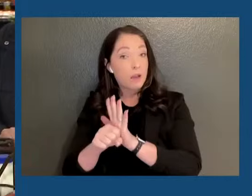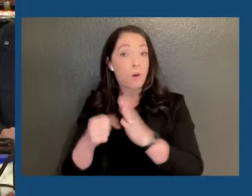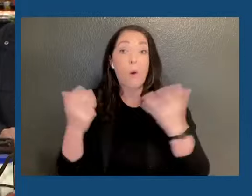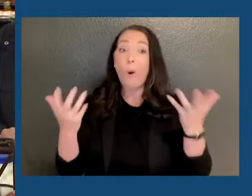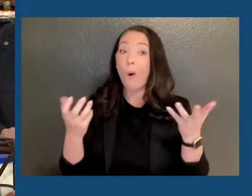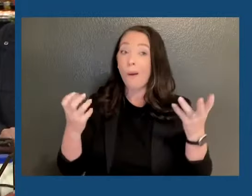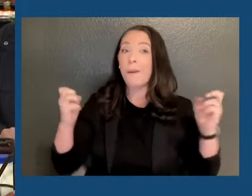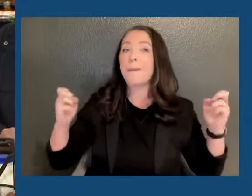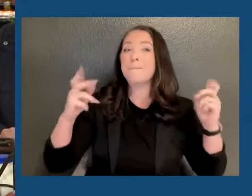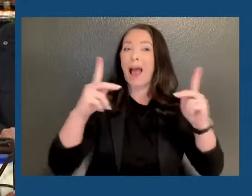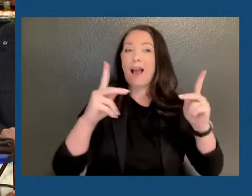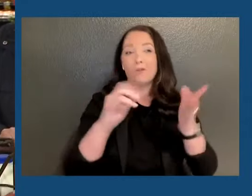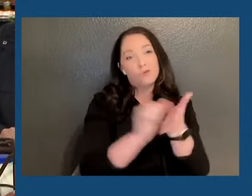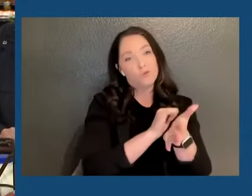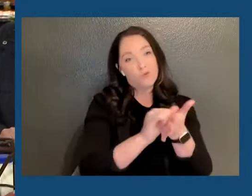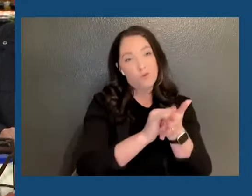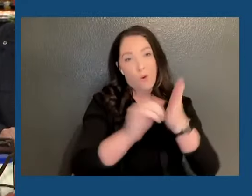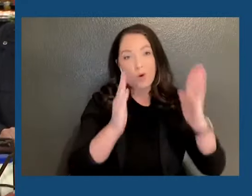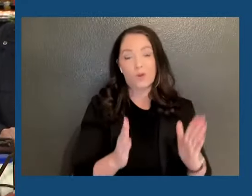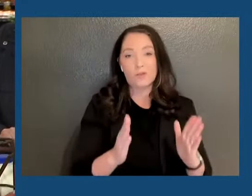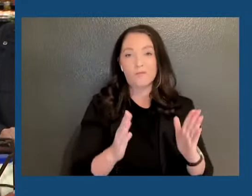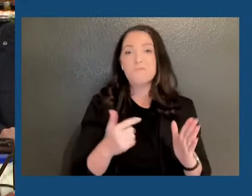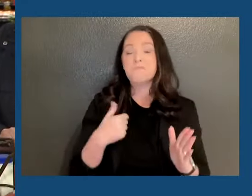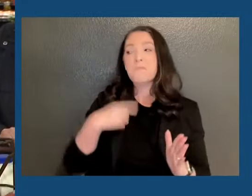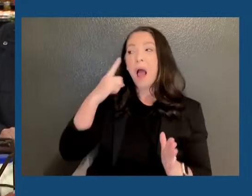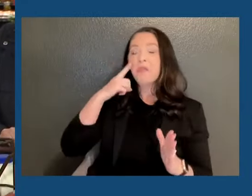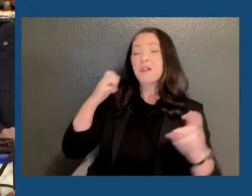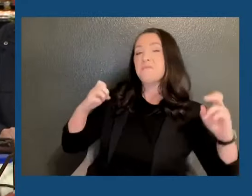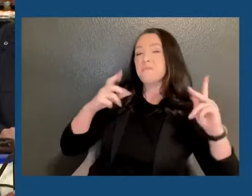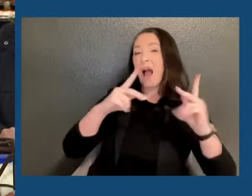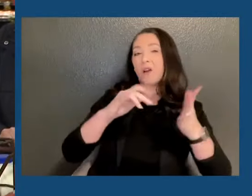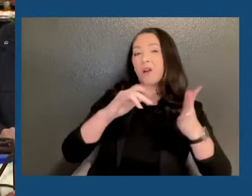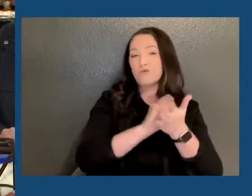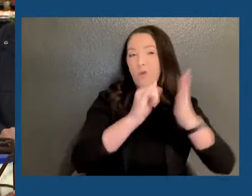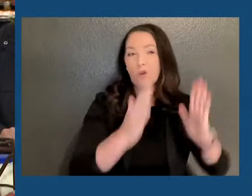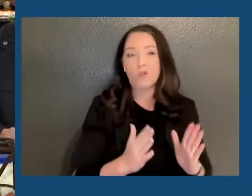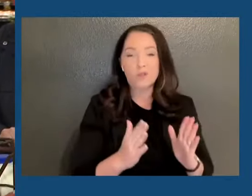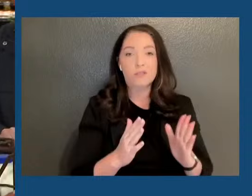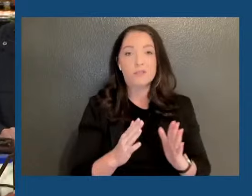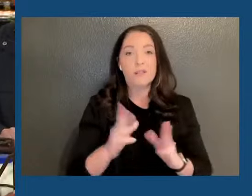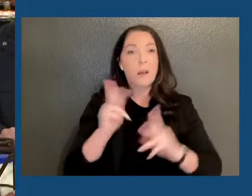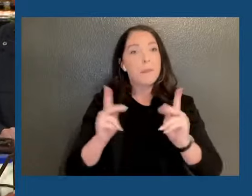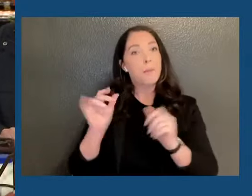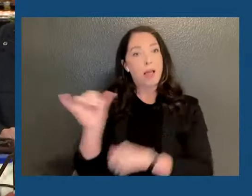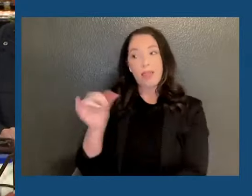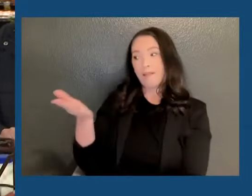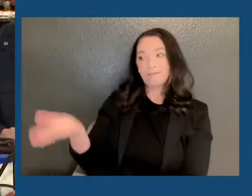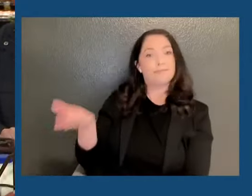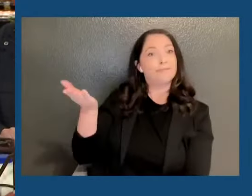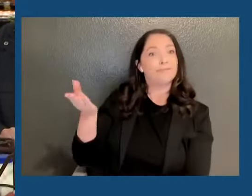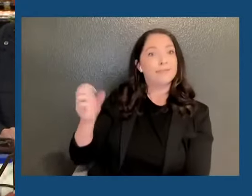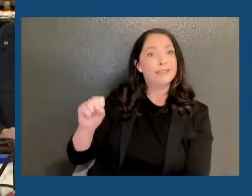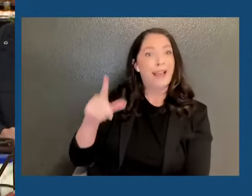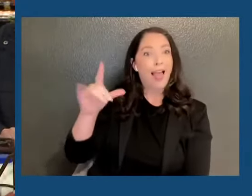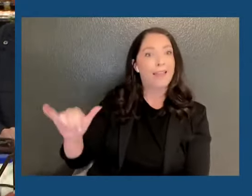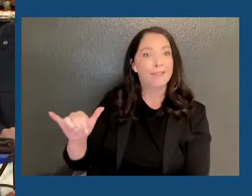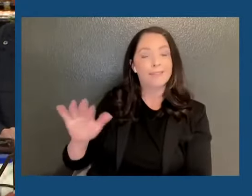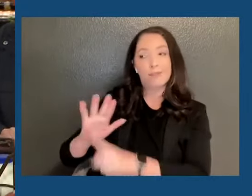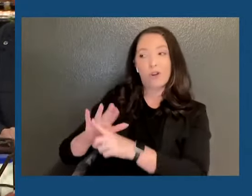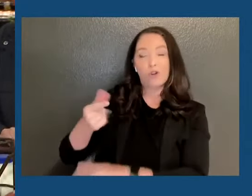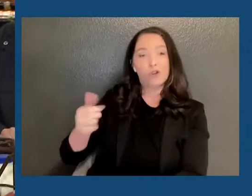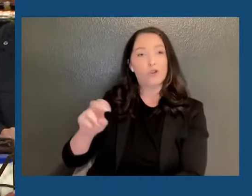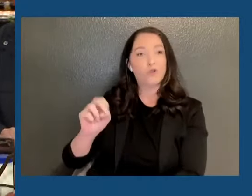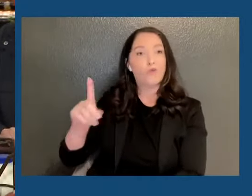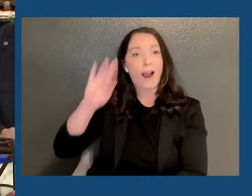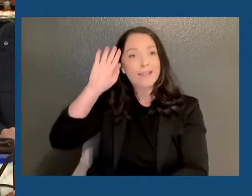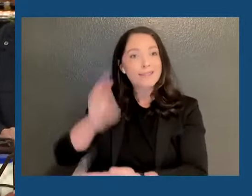Yorkers. I'm on the side of New Yorkers. People like Sally and her grandson and others, and he's going to feed